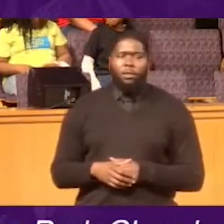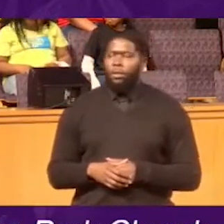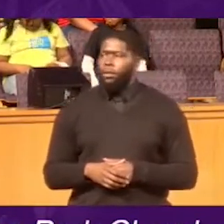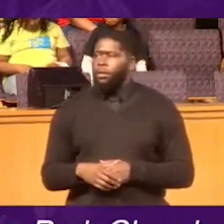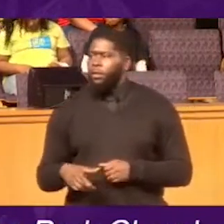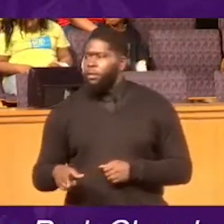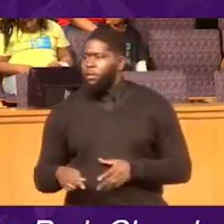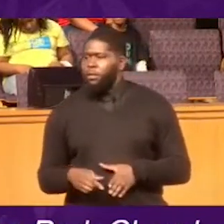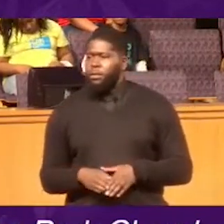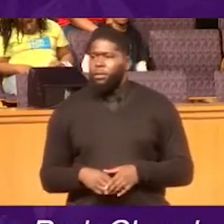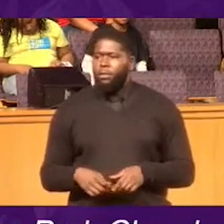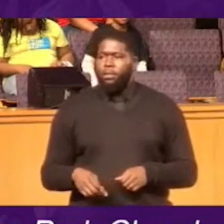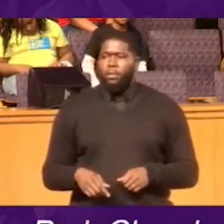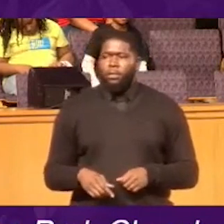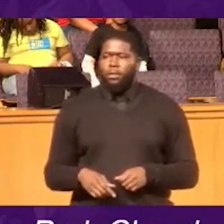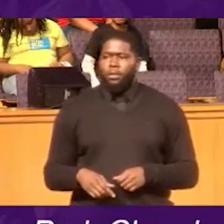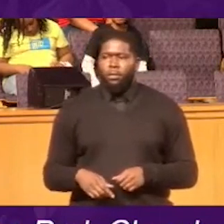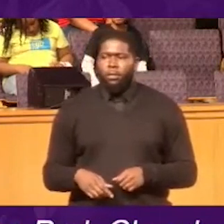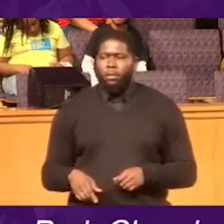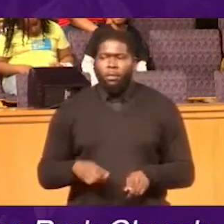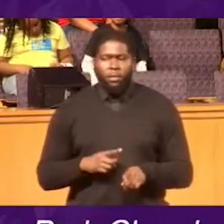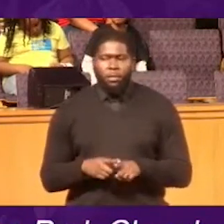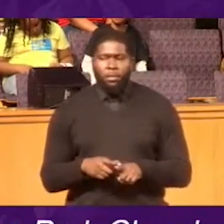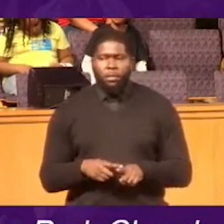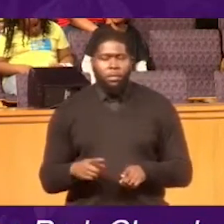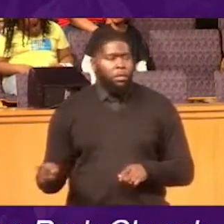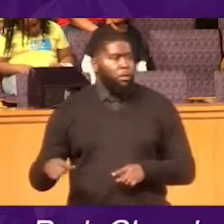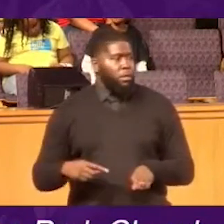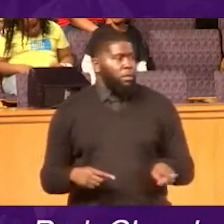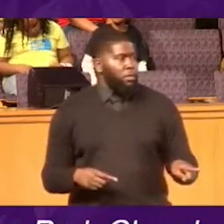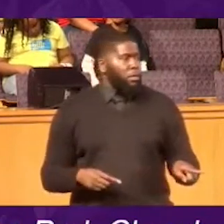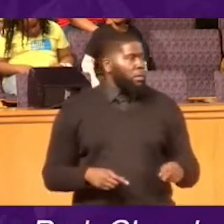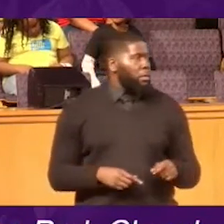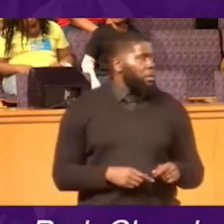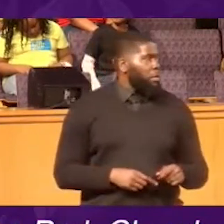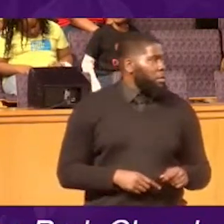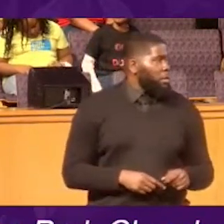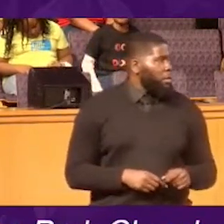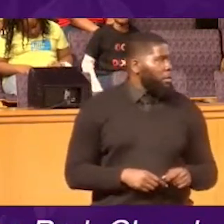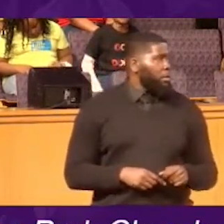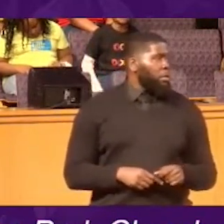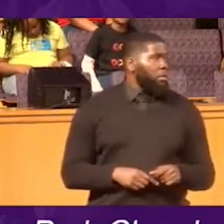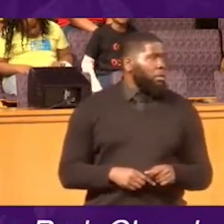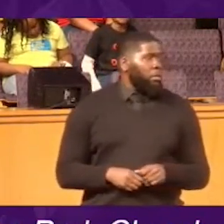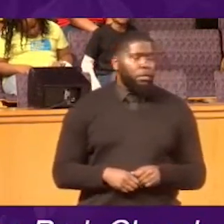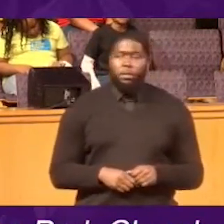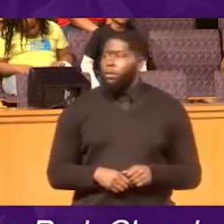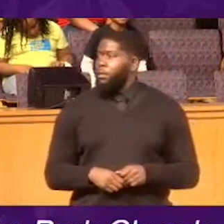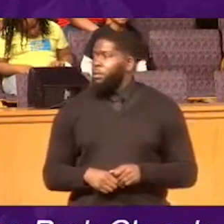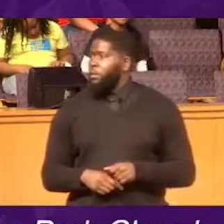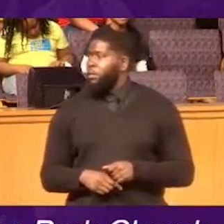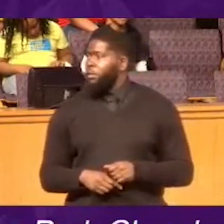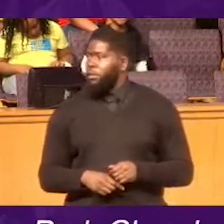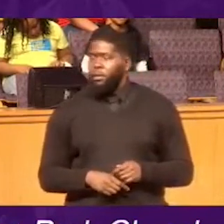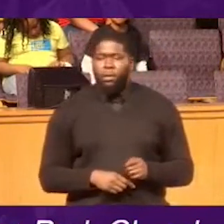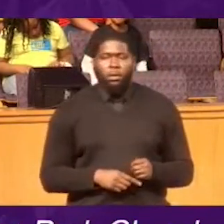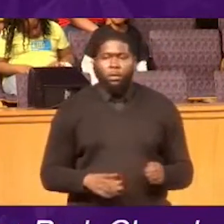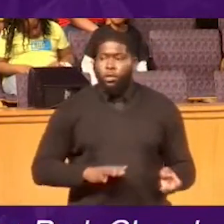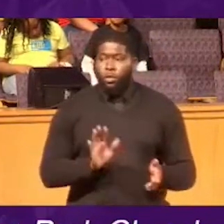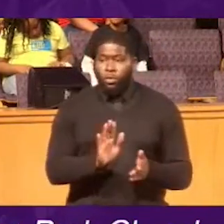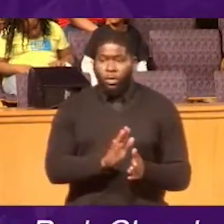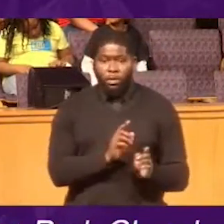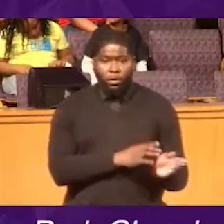risers, what you will do is take your offering and pass it down to the side by the